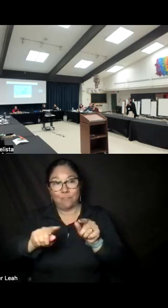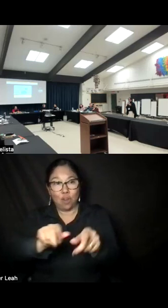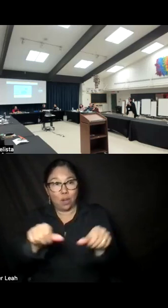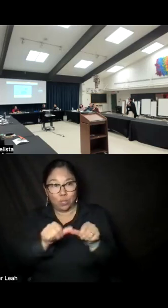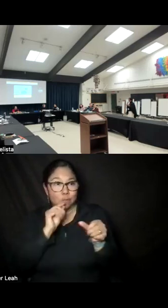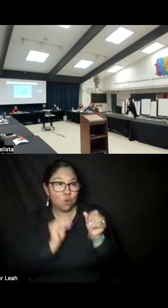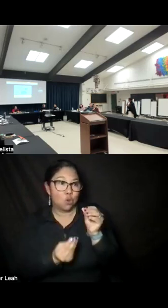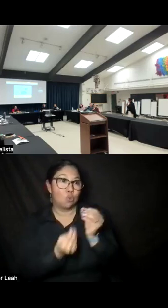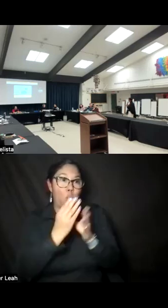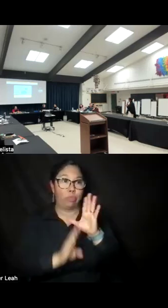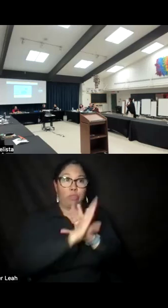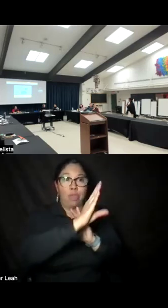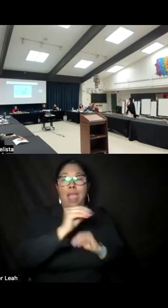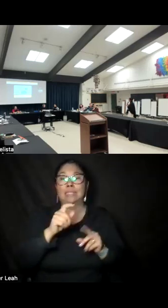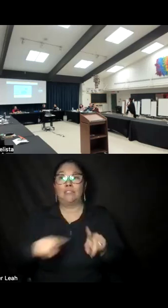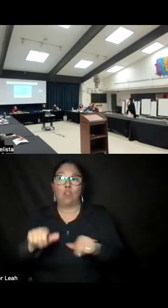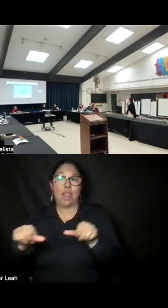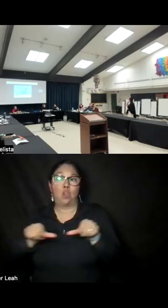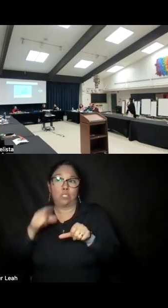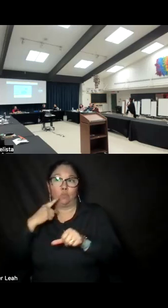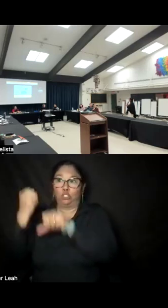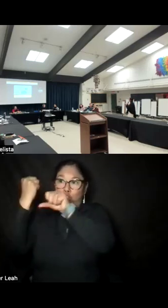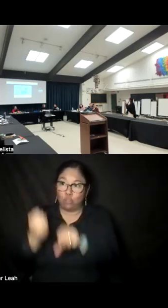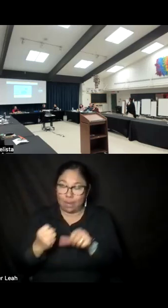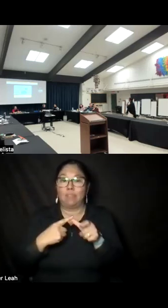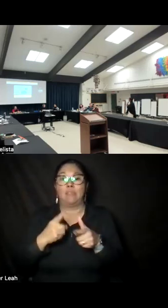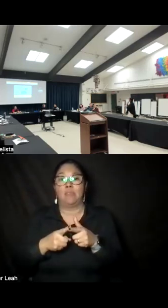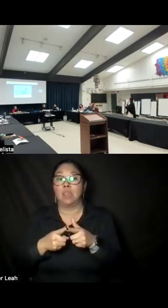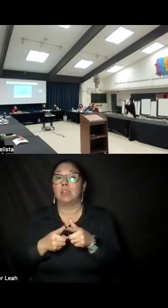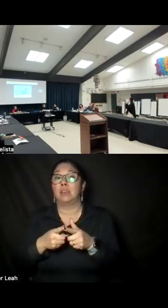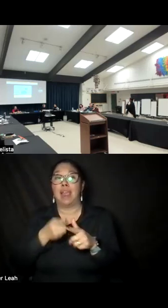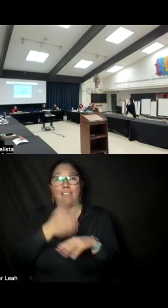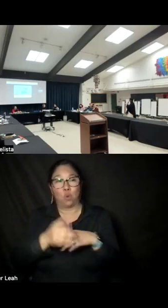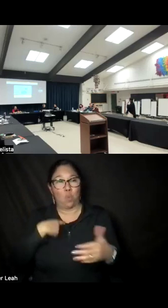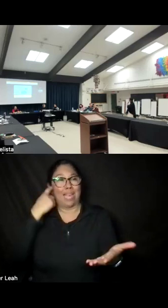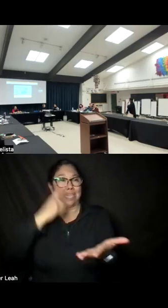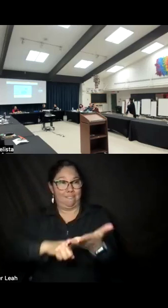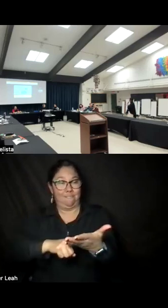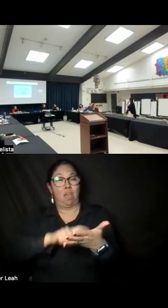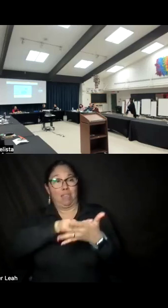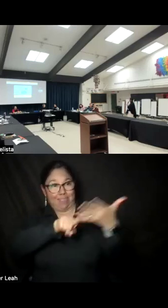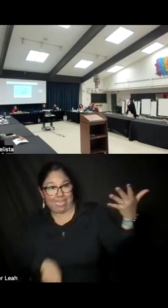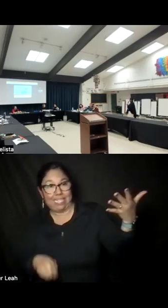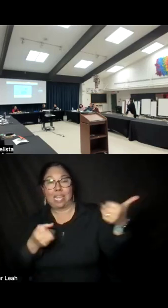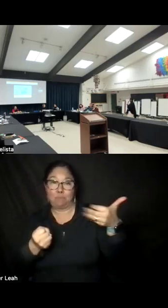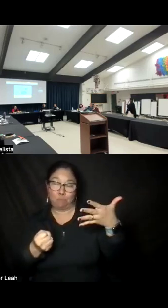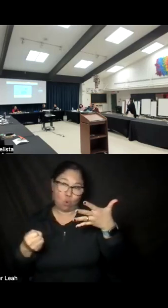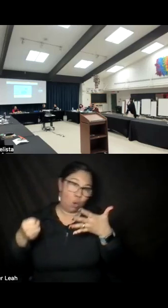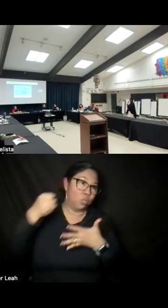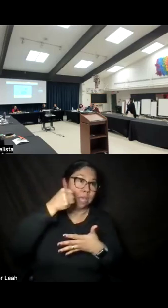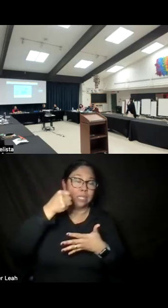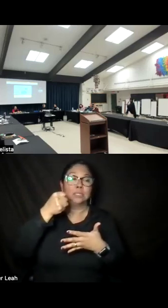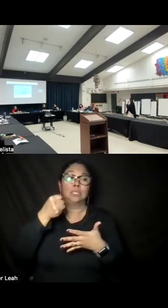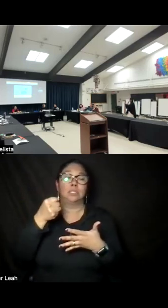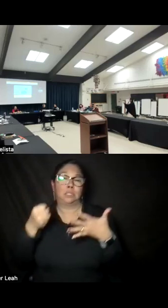also areas of strength. And then after we've identified those and prioritizing and really I